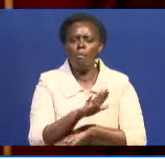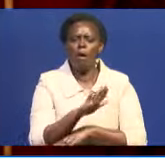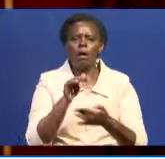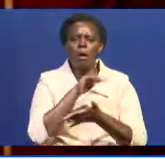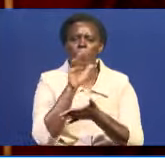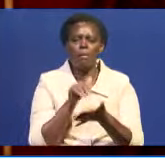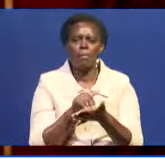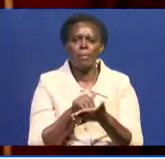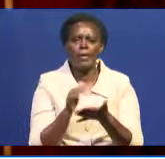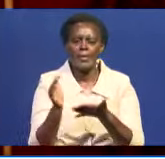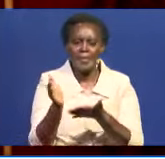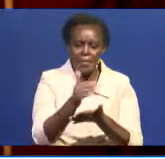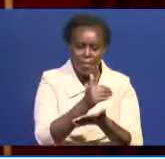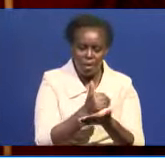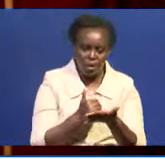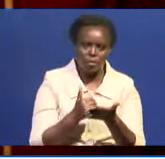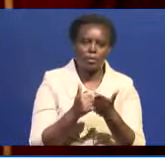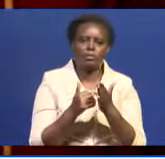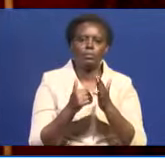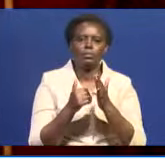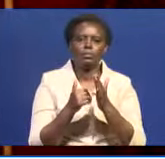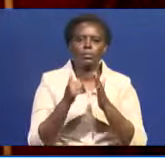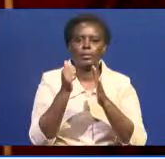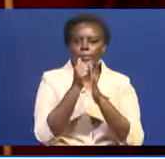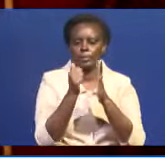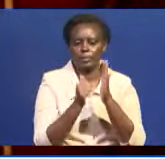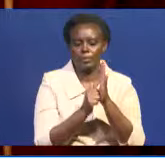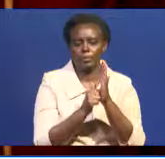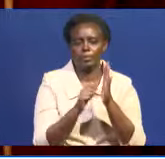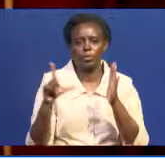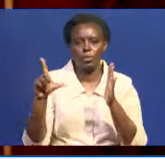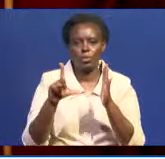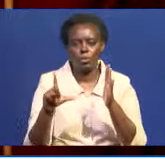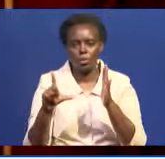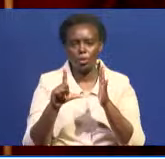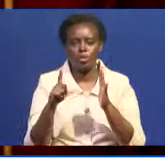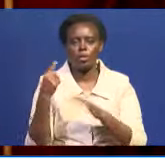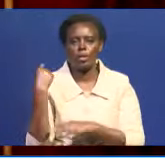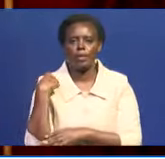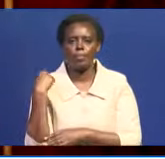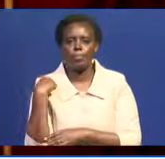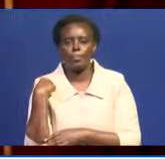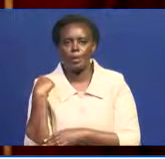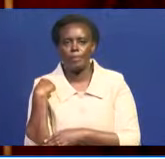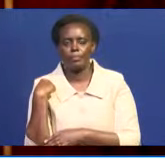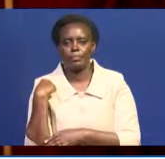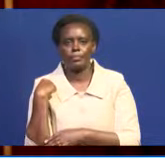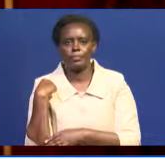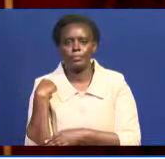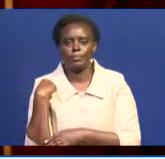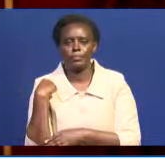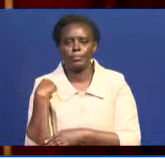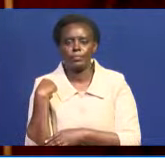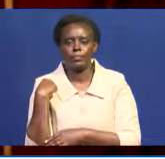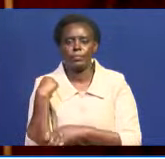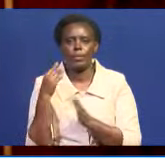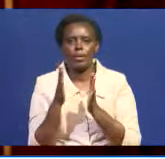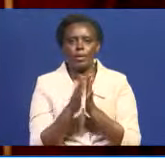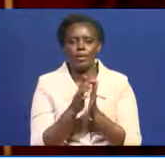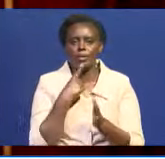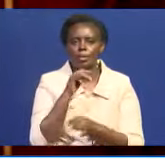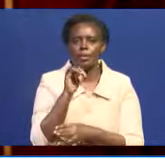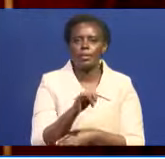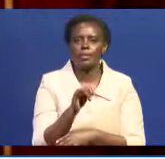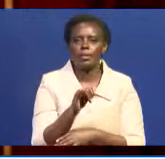the collection of the geolocation coordinates of the coffee producing farms. And I want to